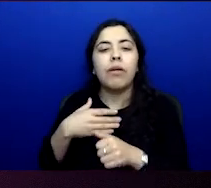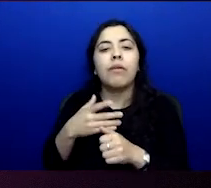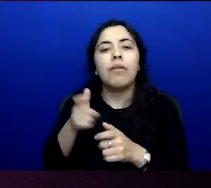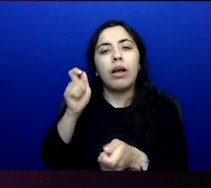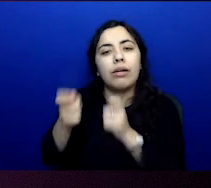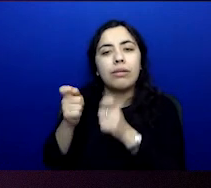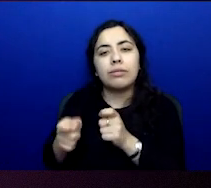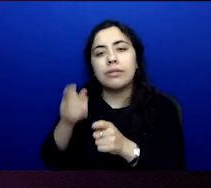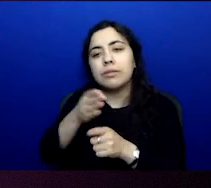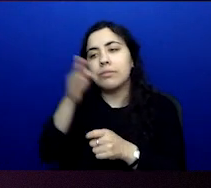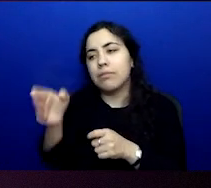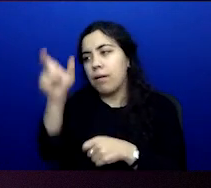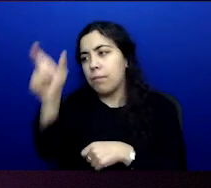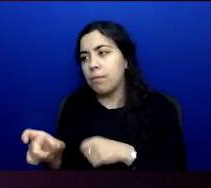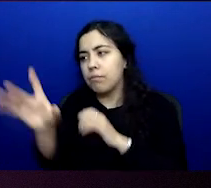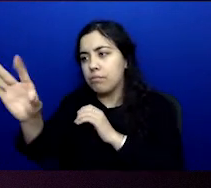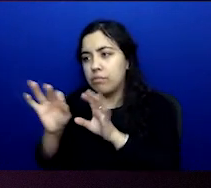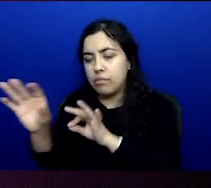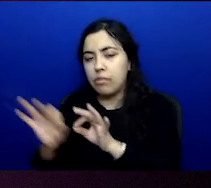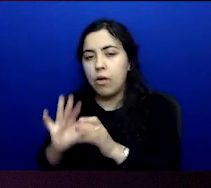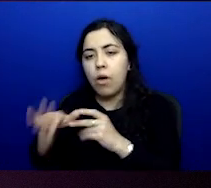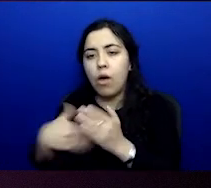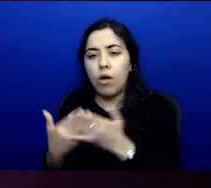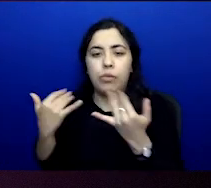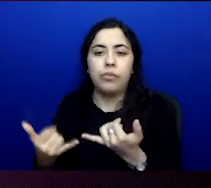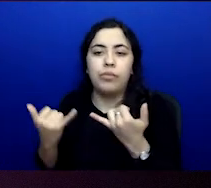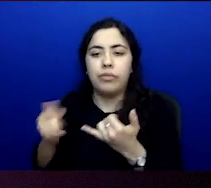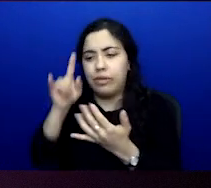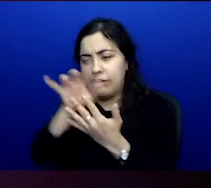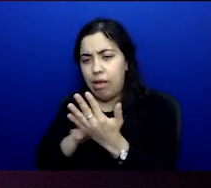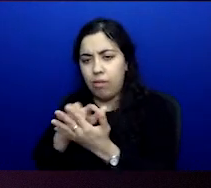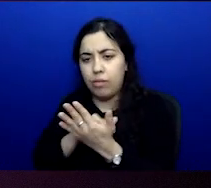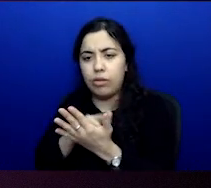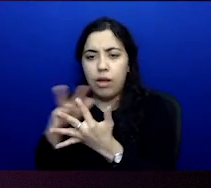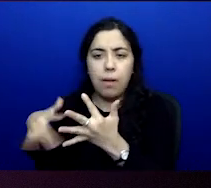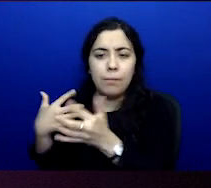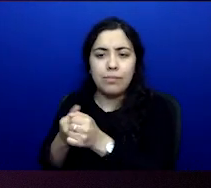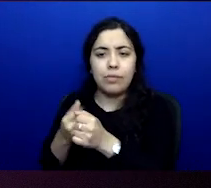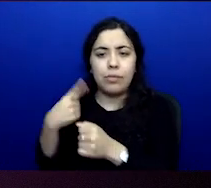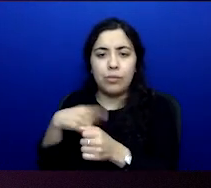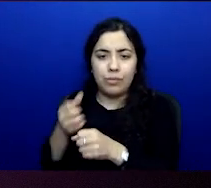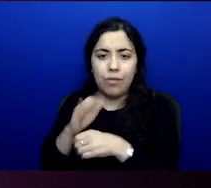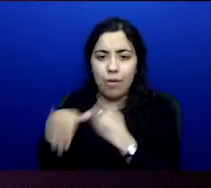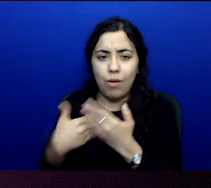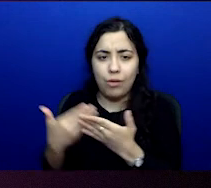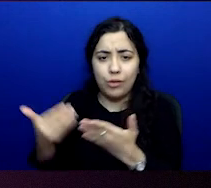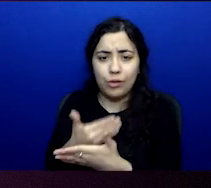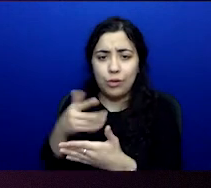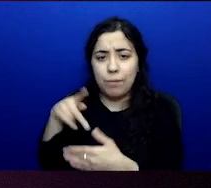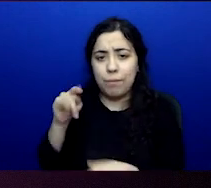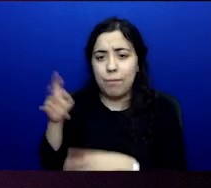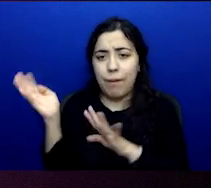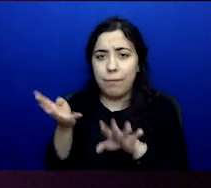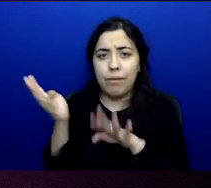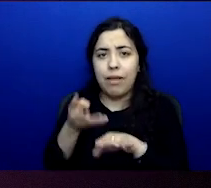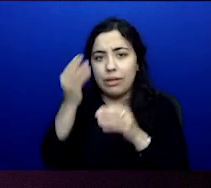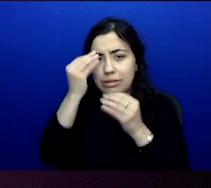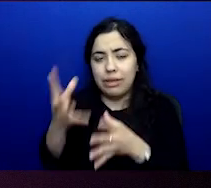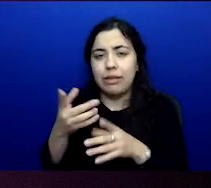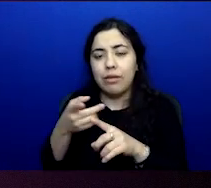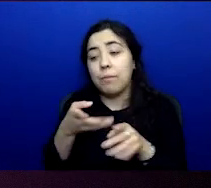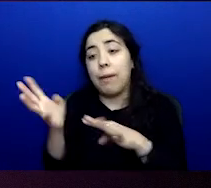sidebar selector to perform all the relevant calculations and updating the state when we get all this new pipeline data from the global